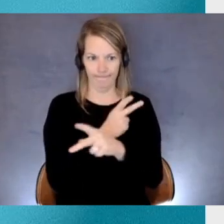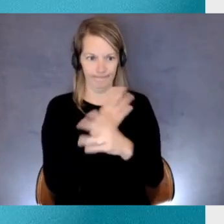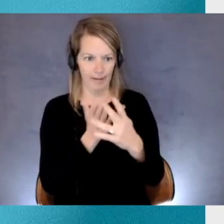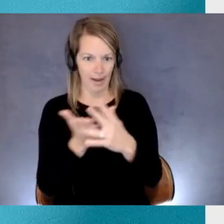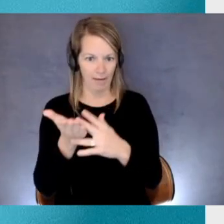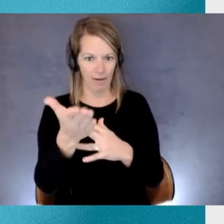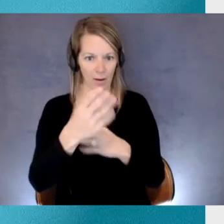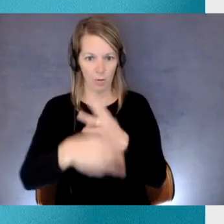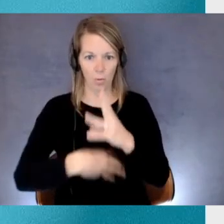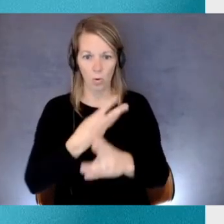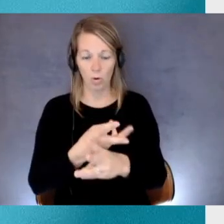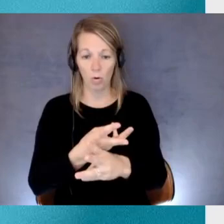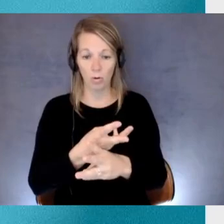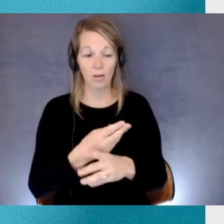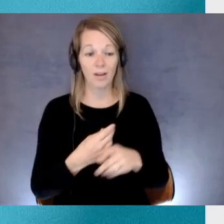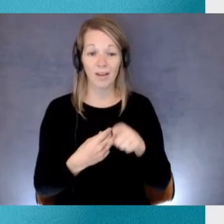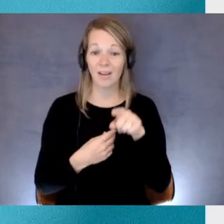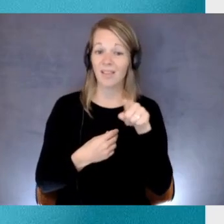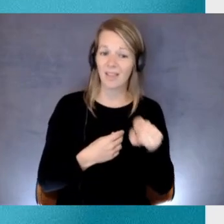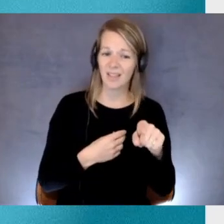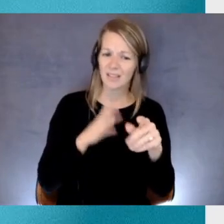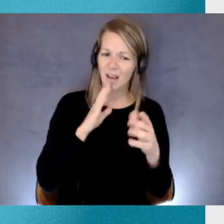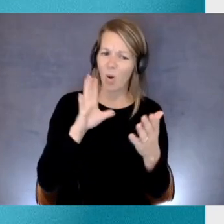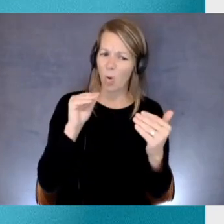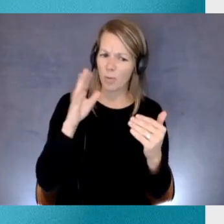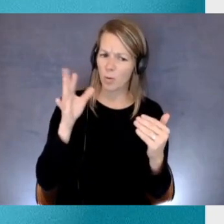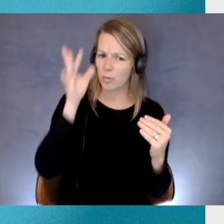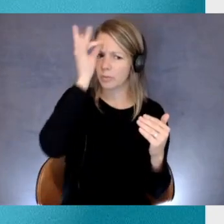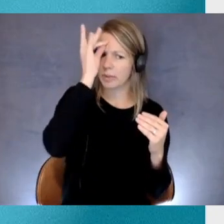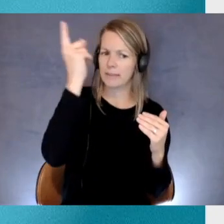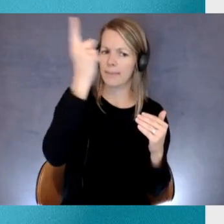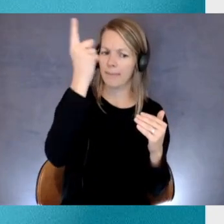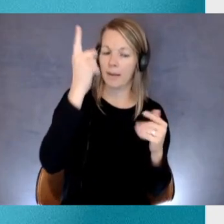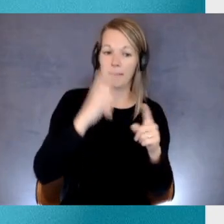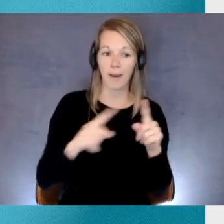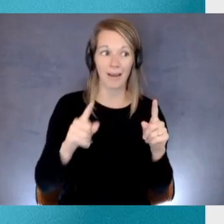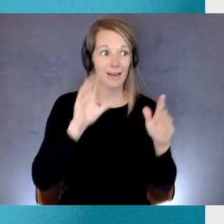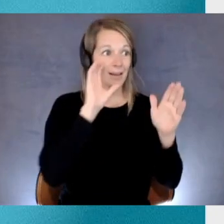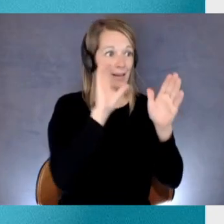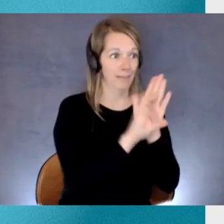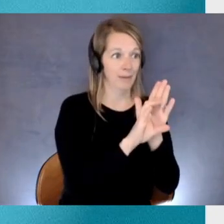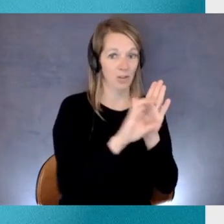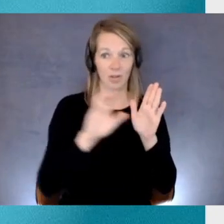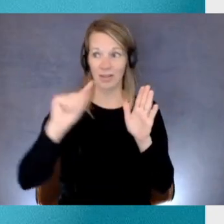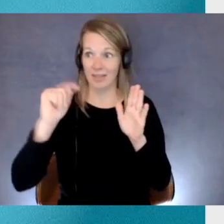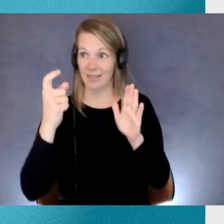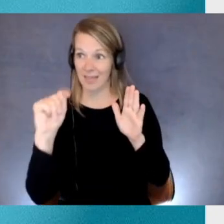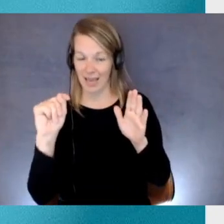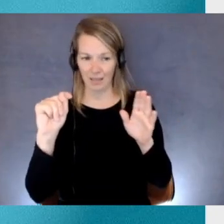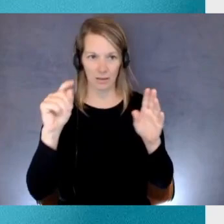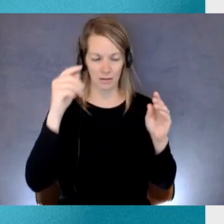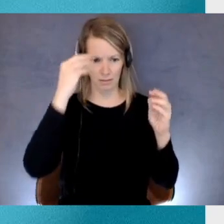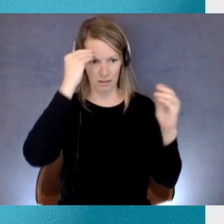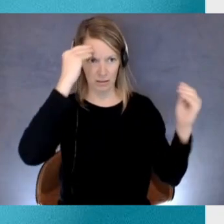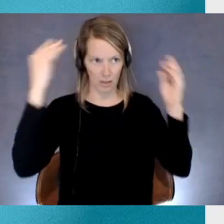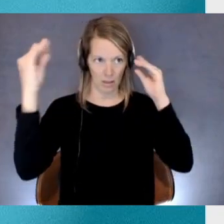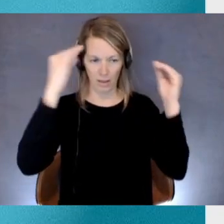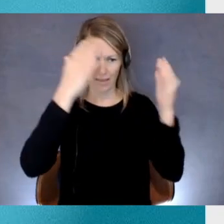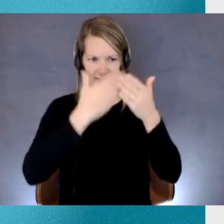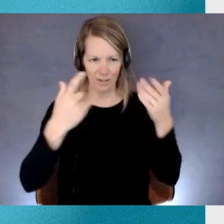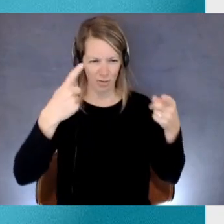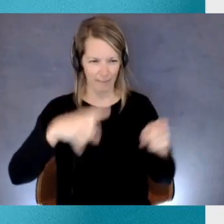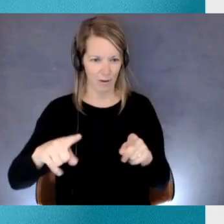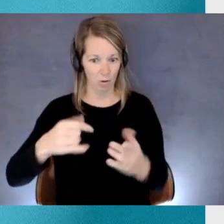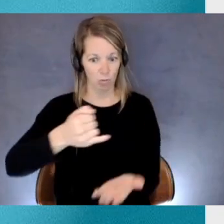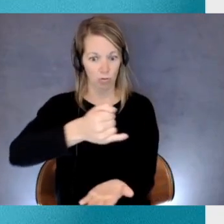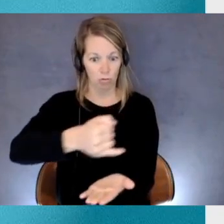I hope you take something away from this, but mostly that combining image and text, because different things are happening in our brains when we draw, even